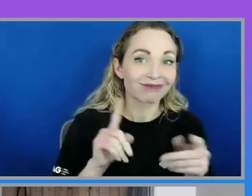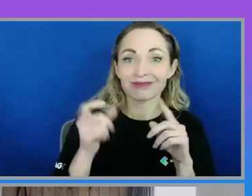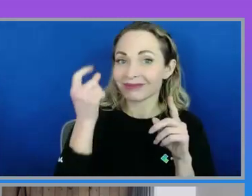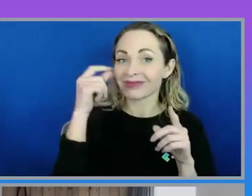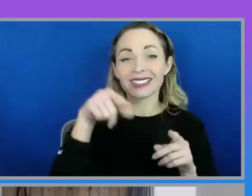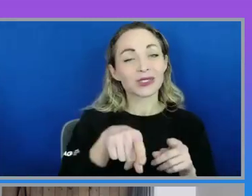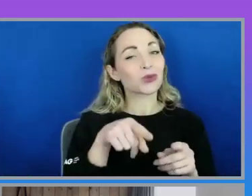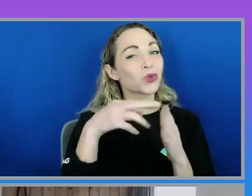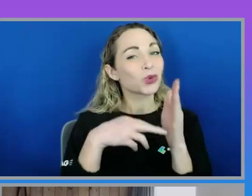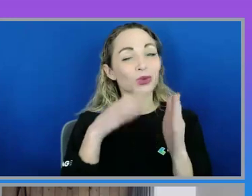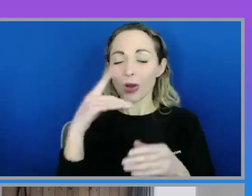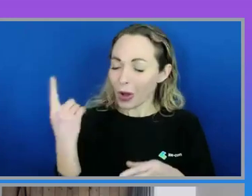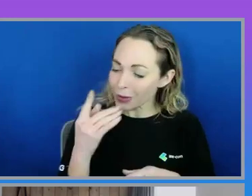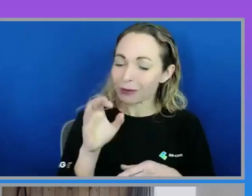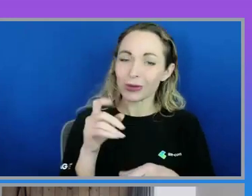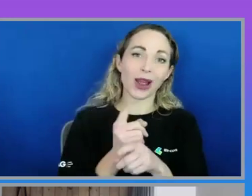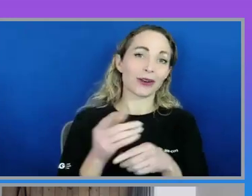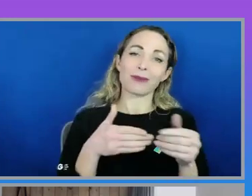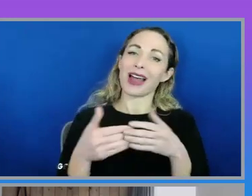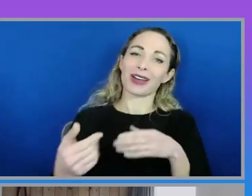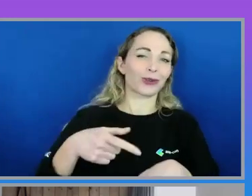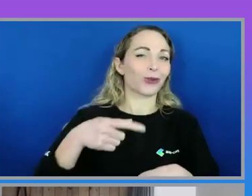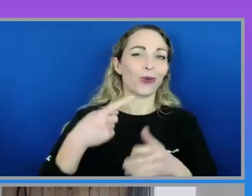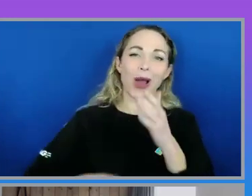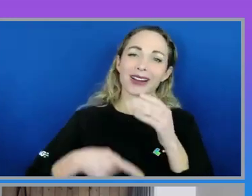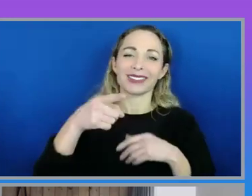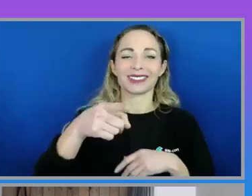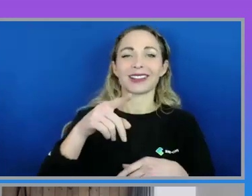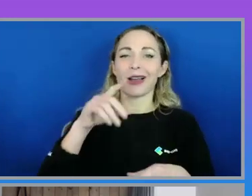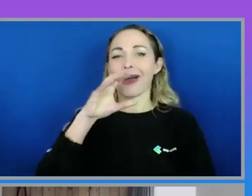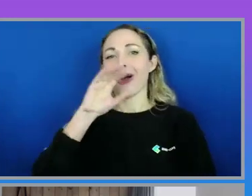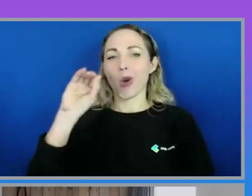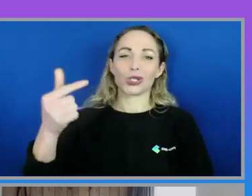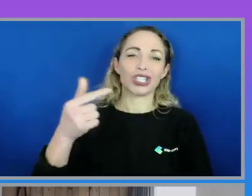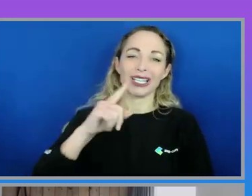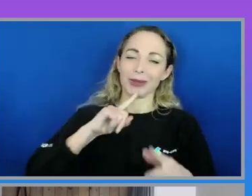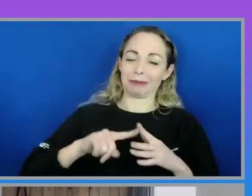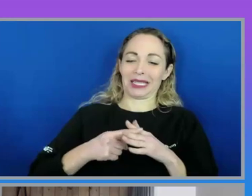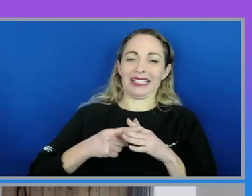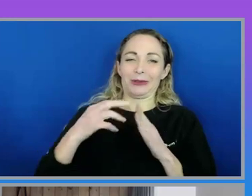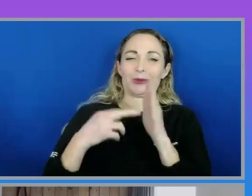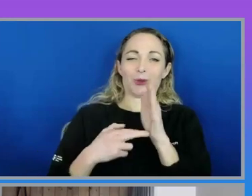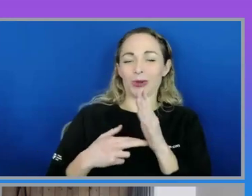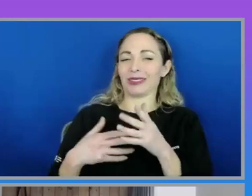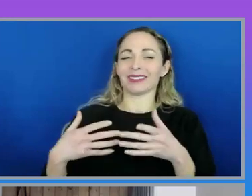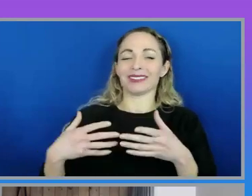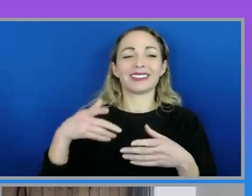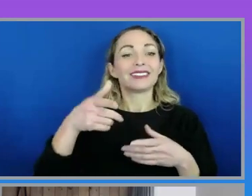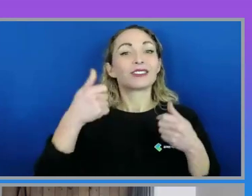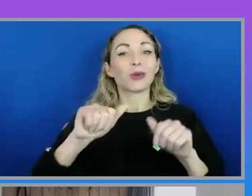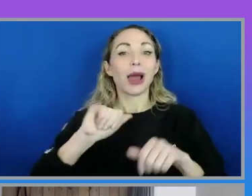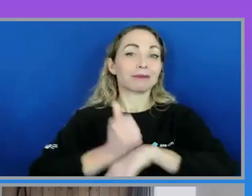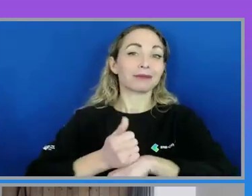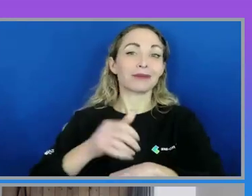will always be correct no matter what. These are like the OG rules. So try to do like this as the default, and